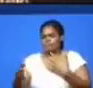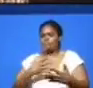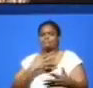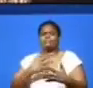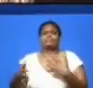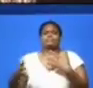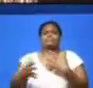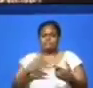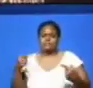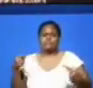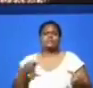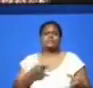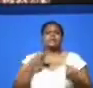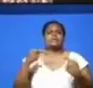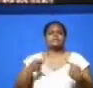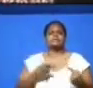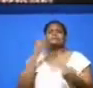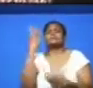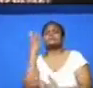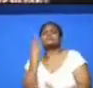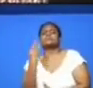trial I face.